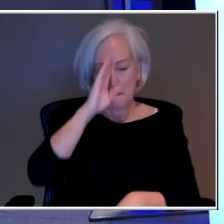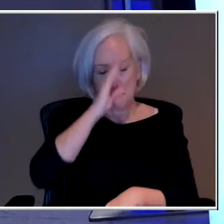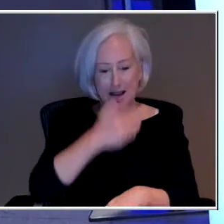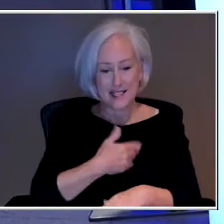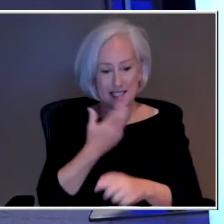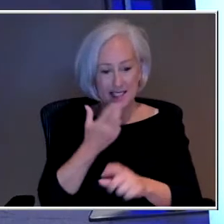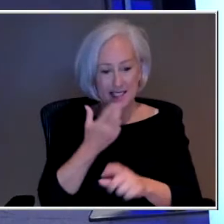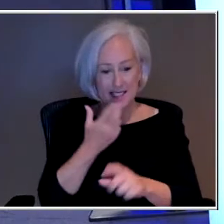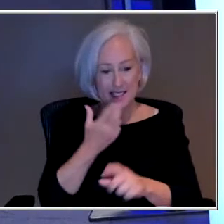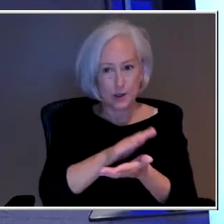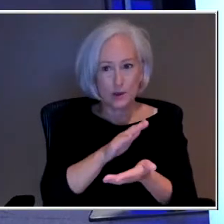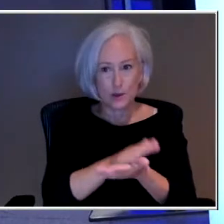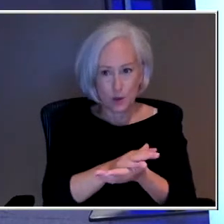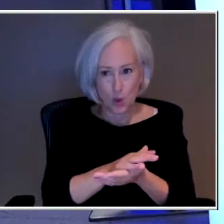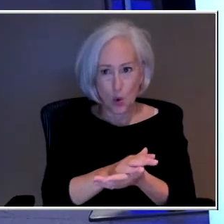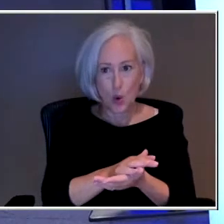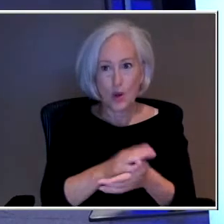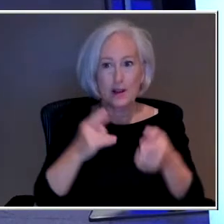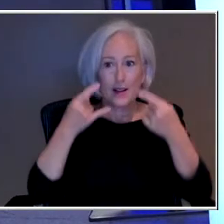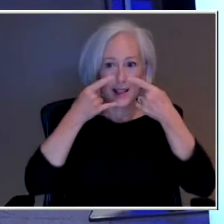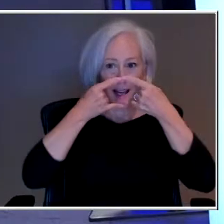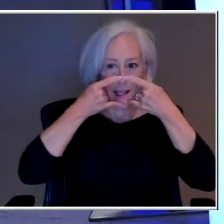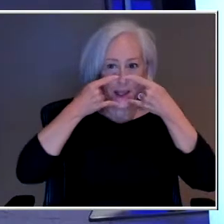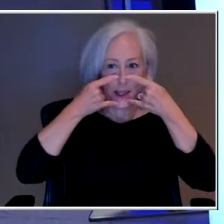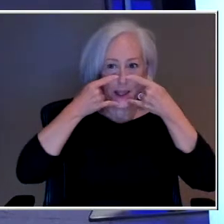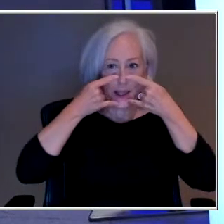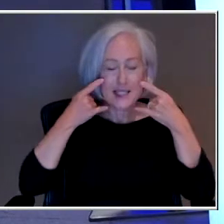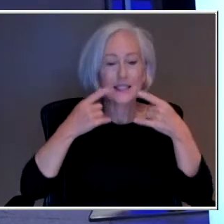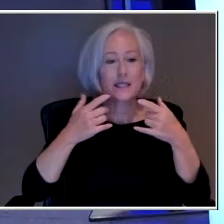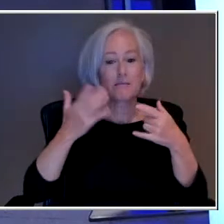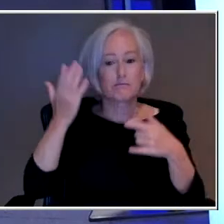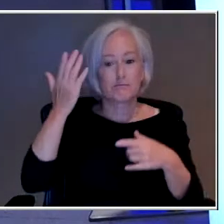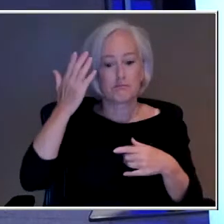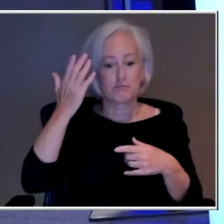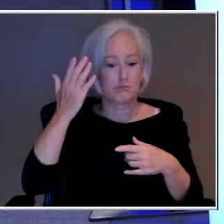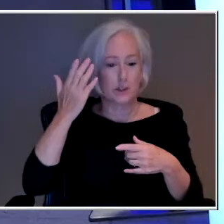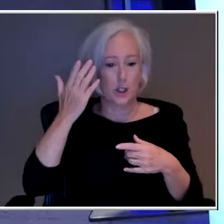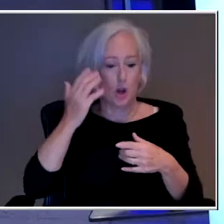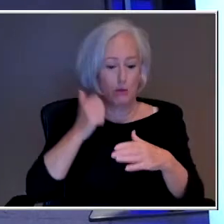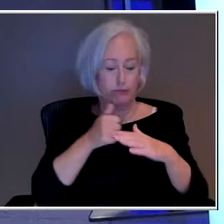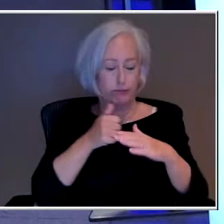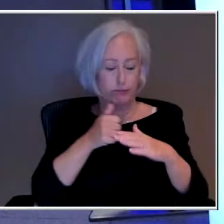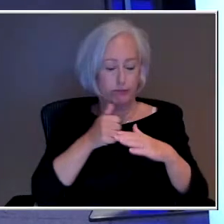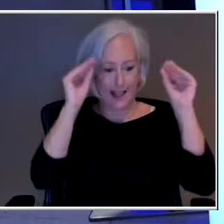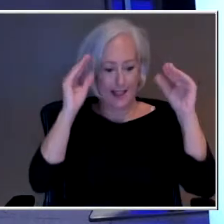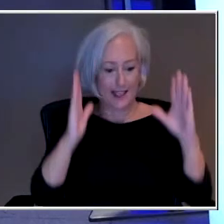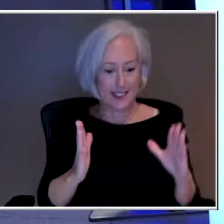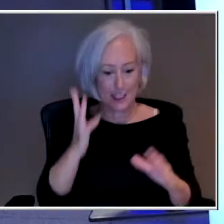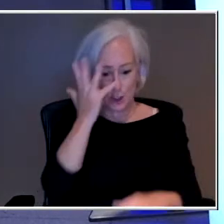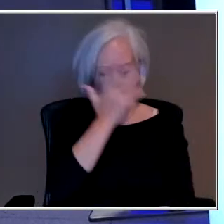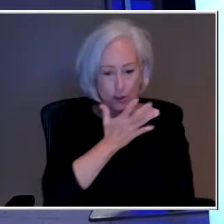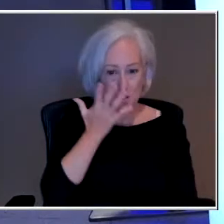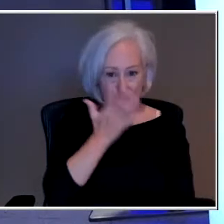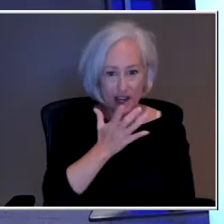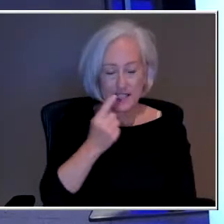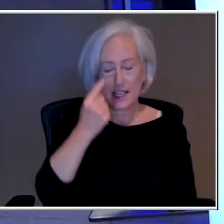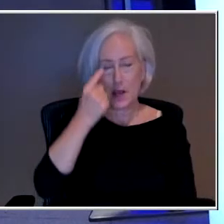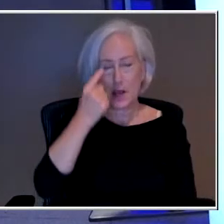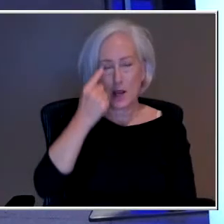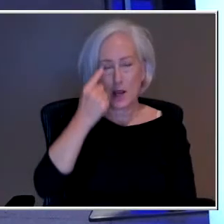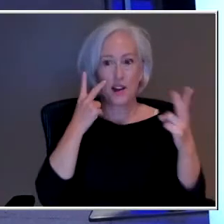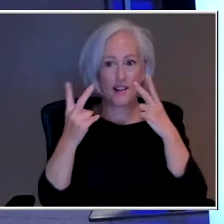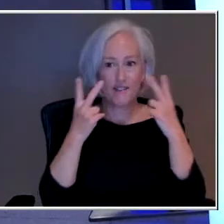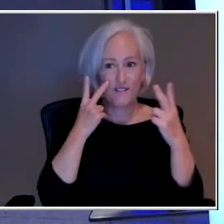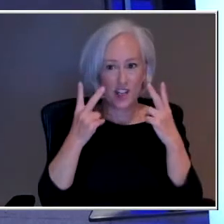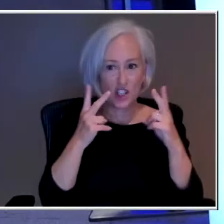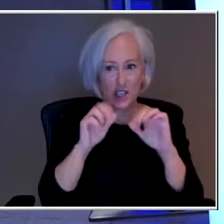faces, it really concerned me as a parent because we think of vision, how that's impacting a childhood's learning and development. Let's talk a little